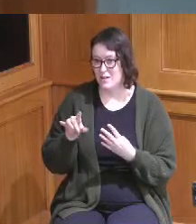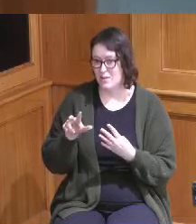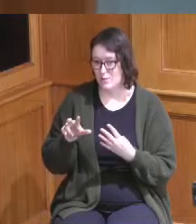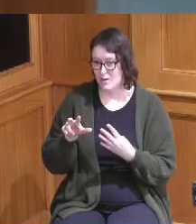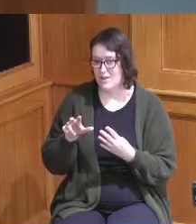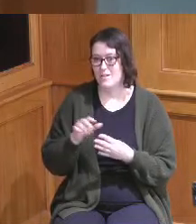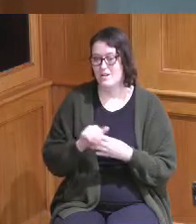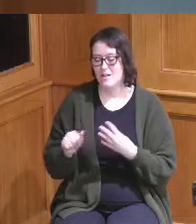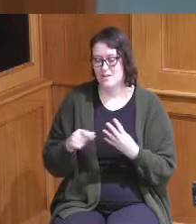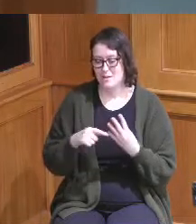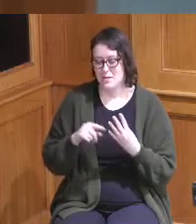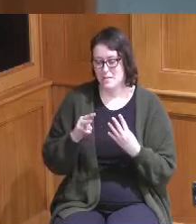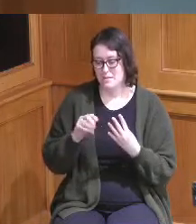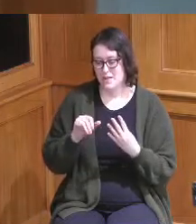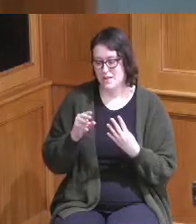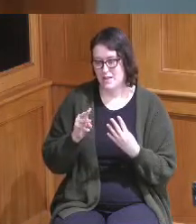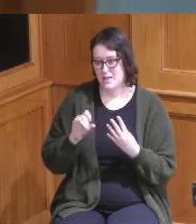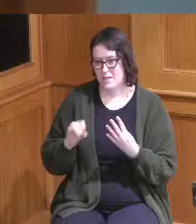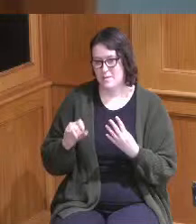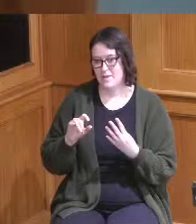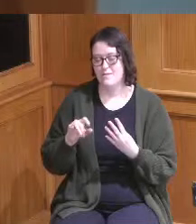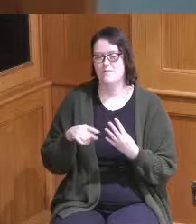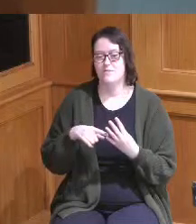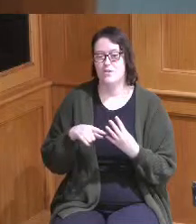$8,083. And Miami Township for